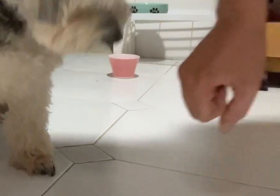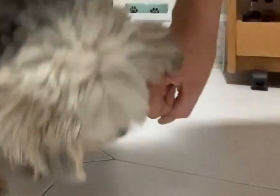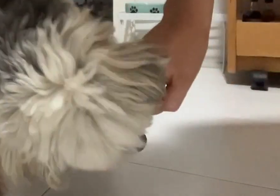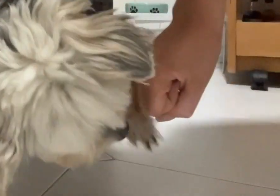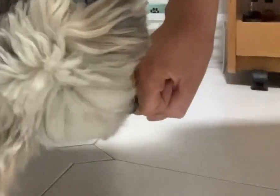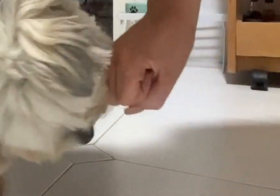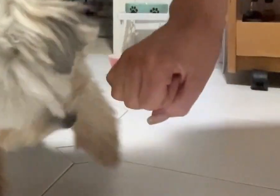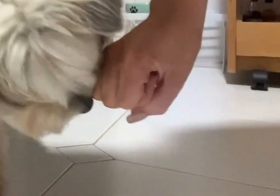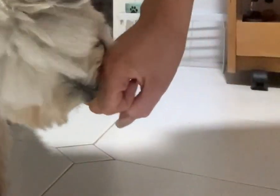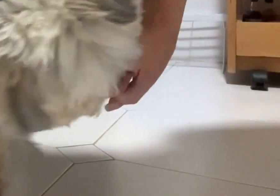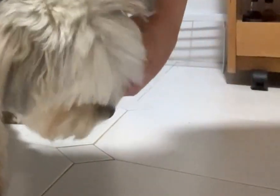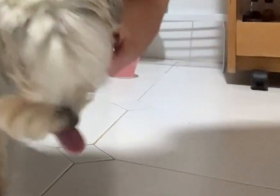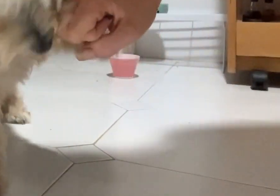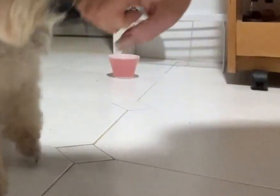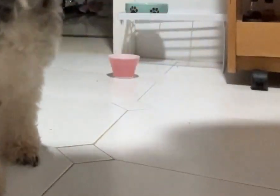Paw.